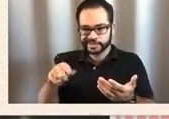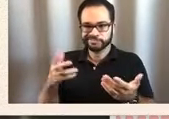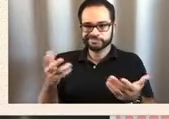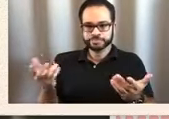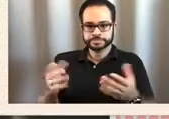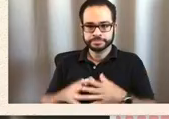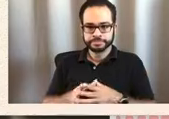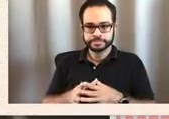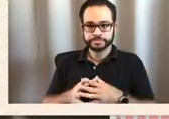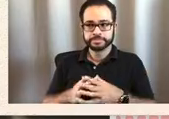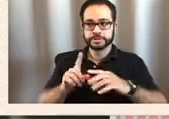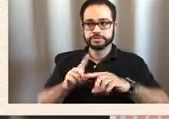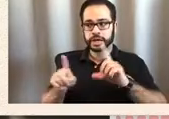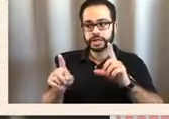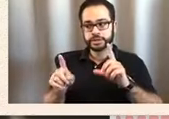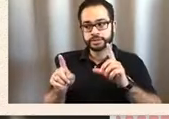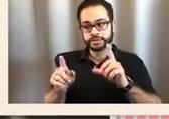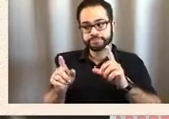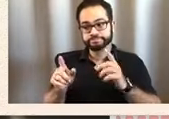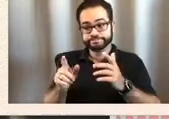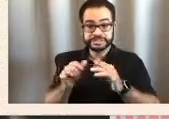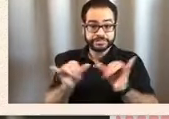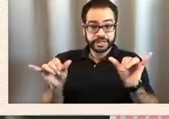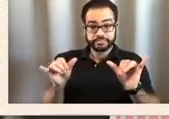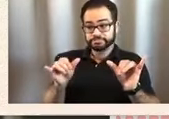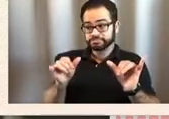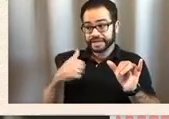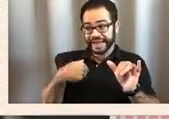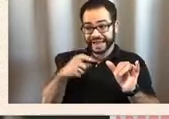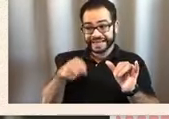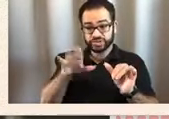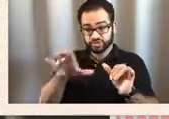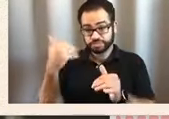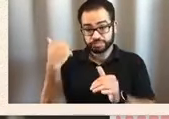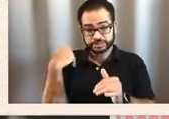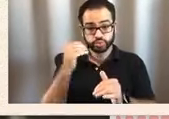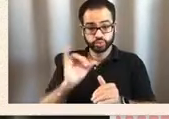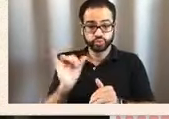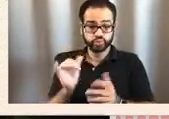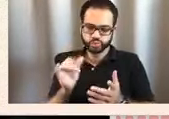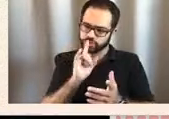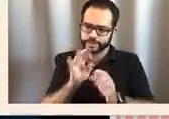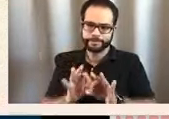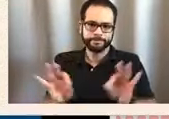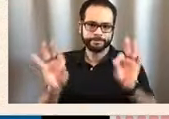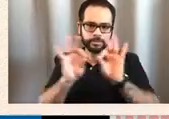But I need you to do this for me on your end. That's really, really important.